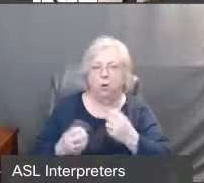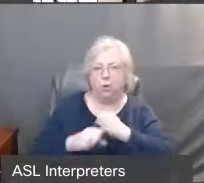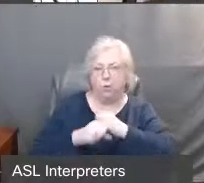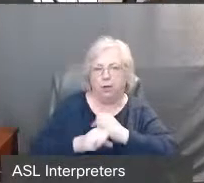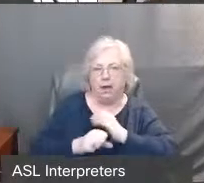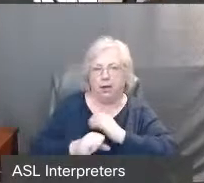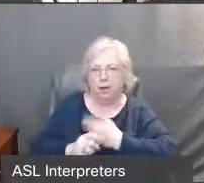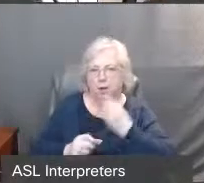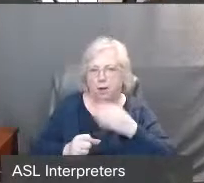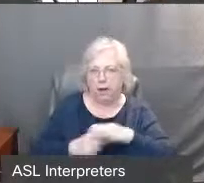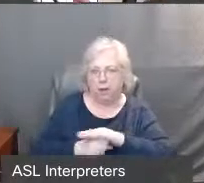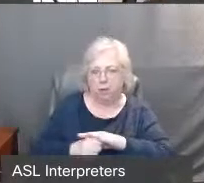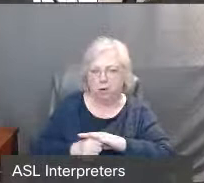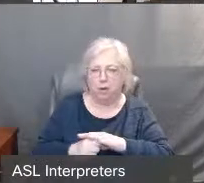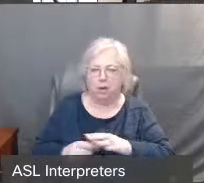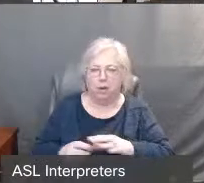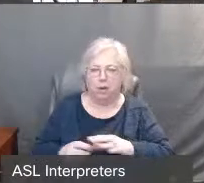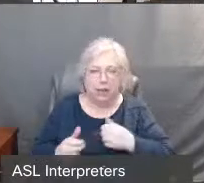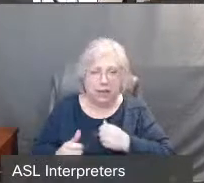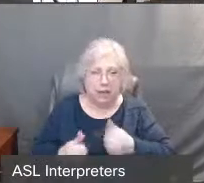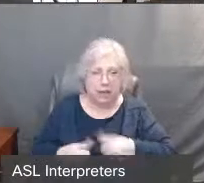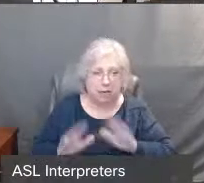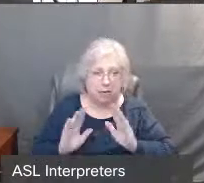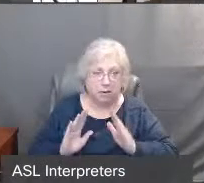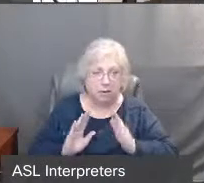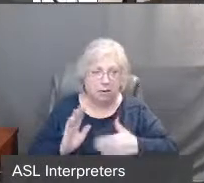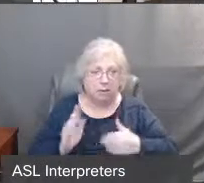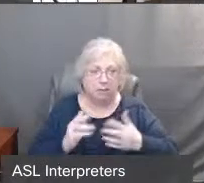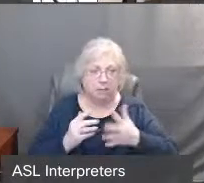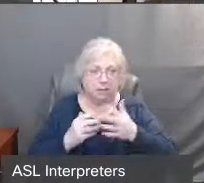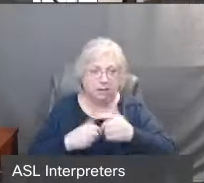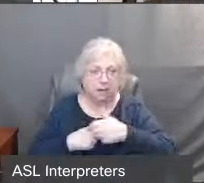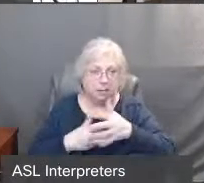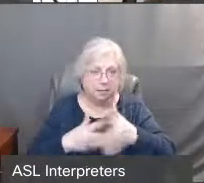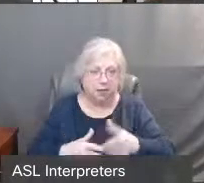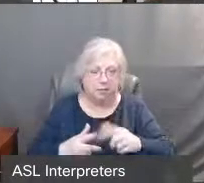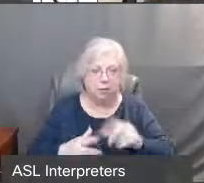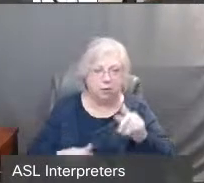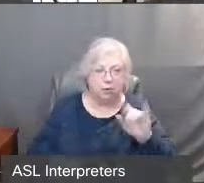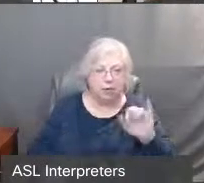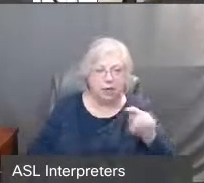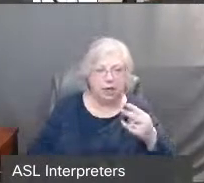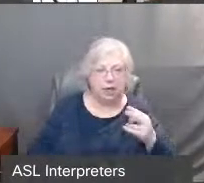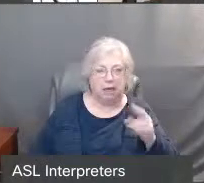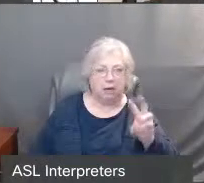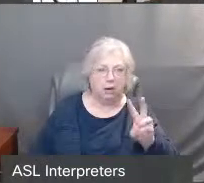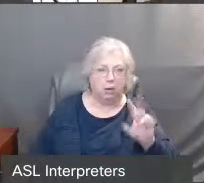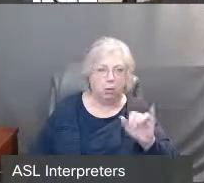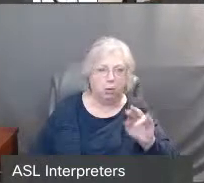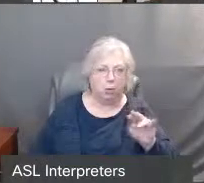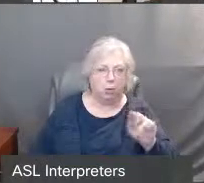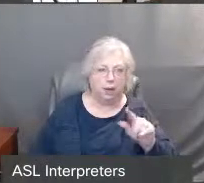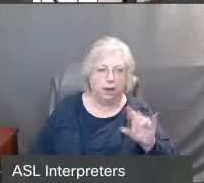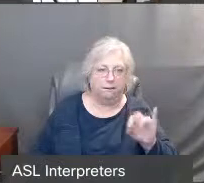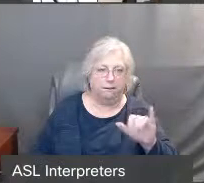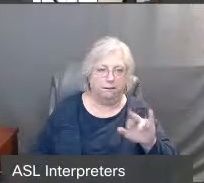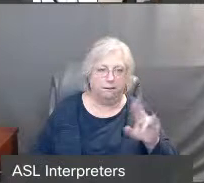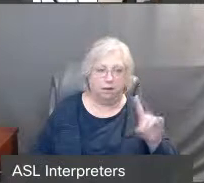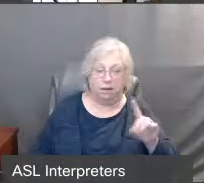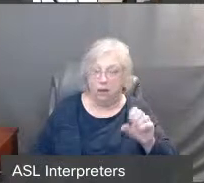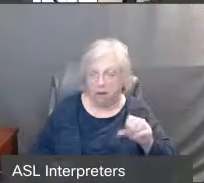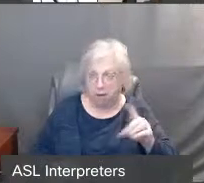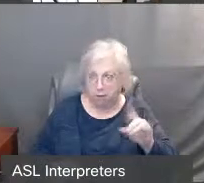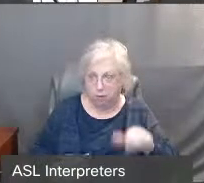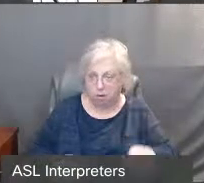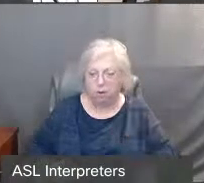your consideration. I'd like to know, can I yield the rest of my time to Keith Wingfield, who's here in attendance? Am I allowed to do that?